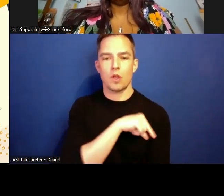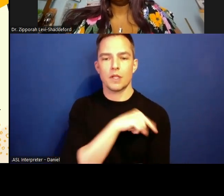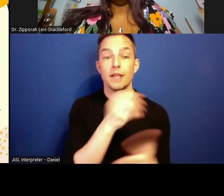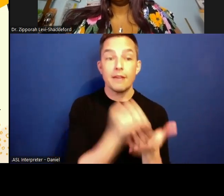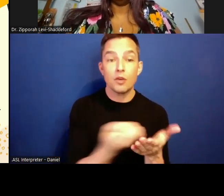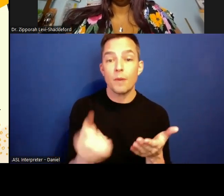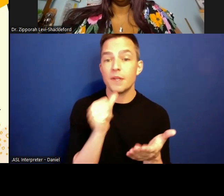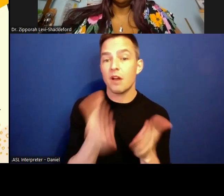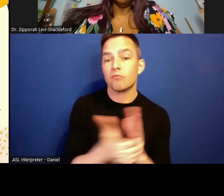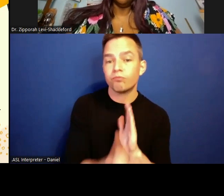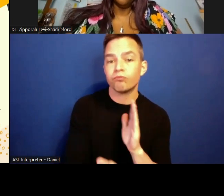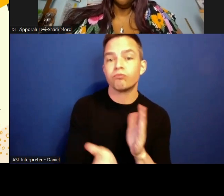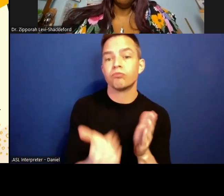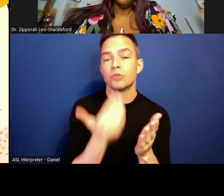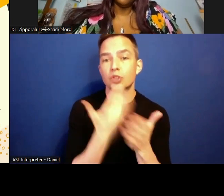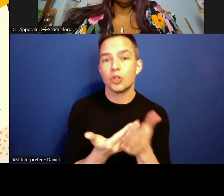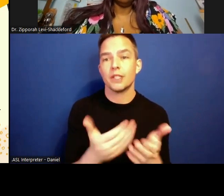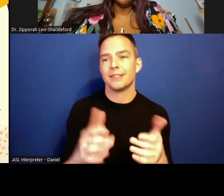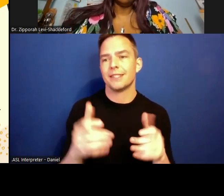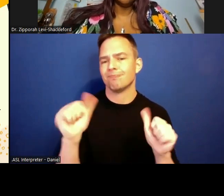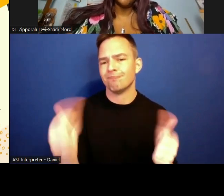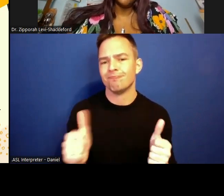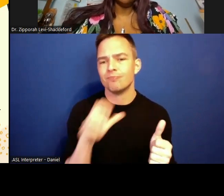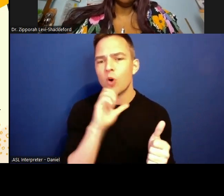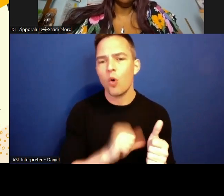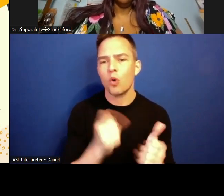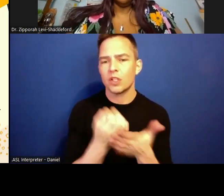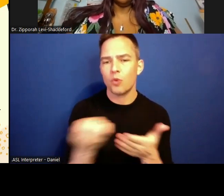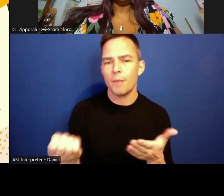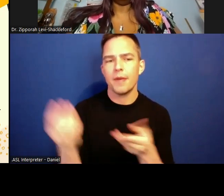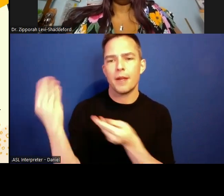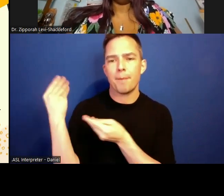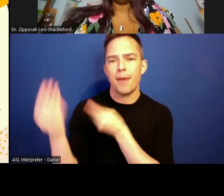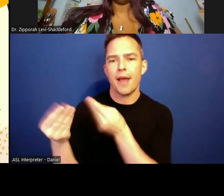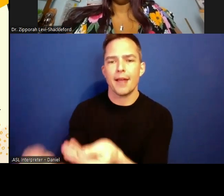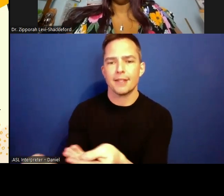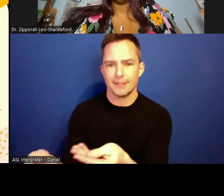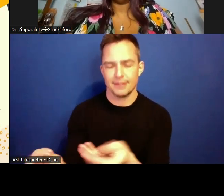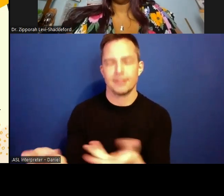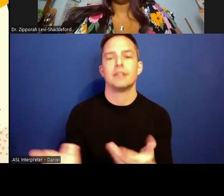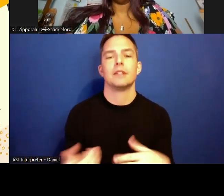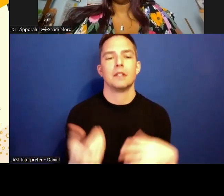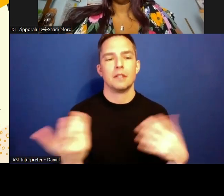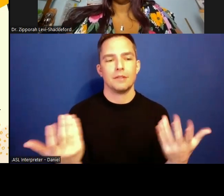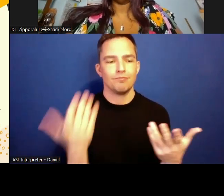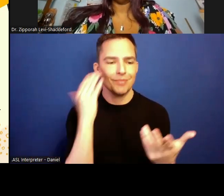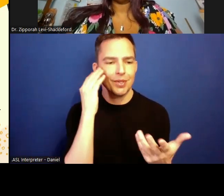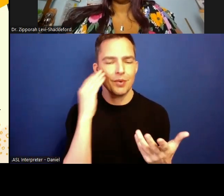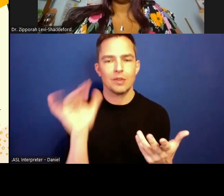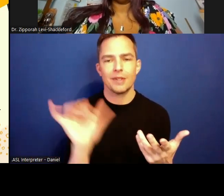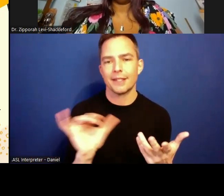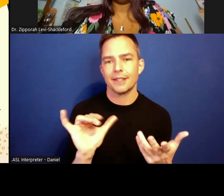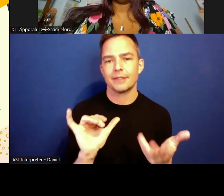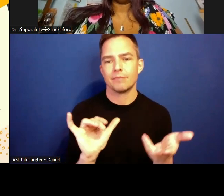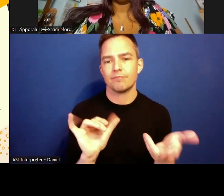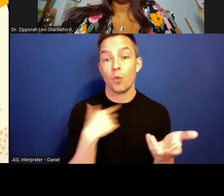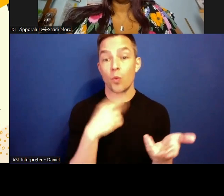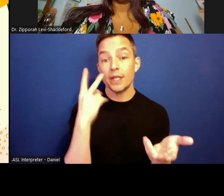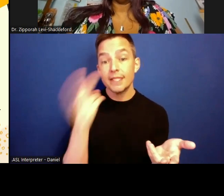is not as good. It's usually older equipment that was passed down. Um, we